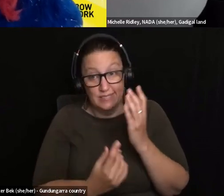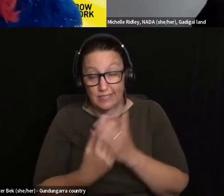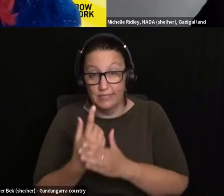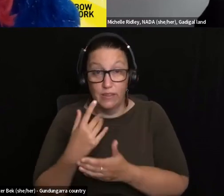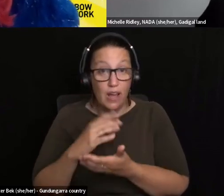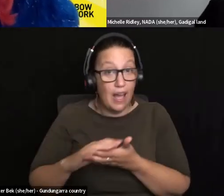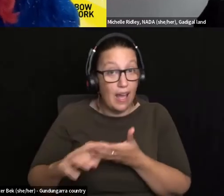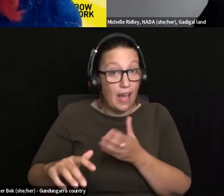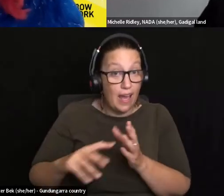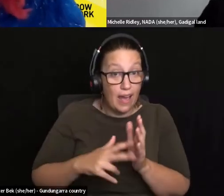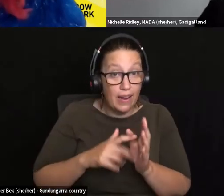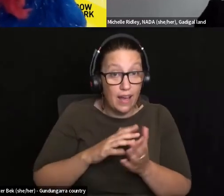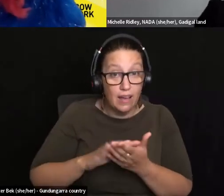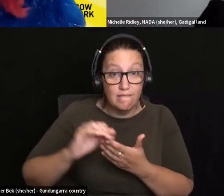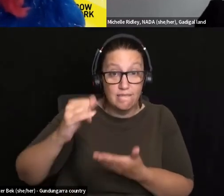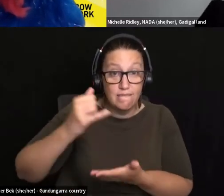Hannah's